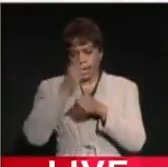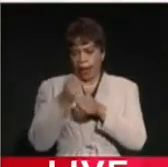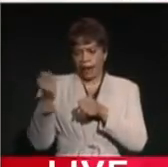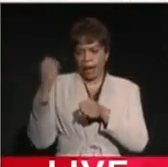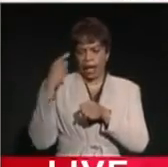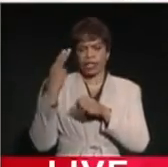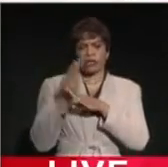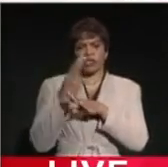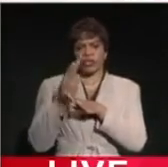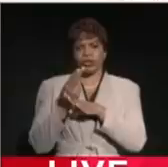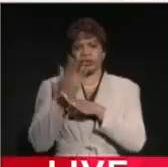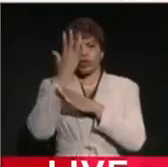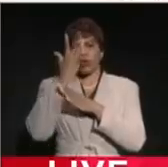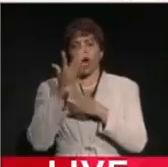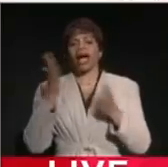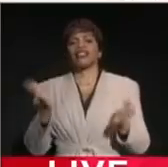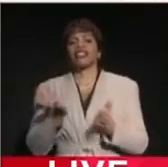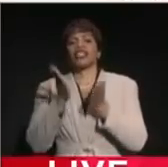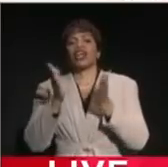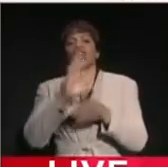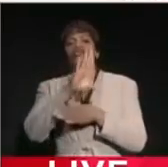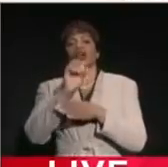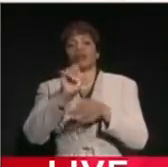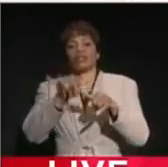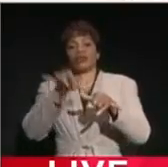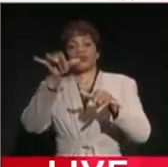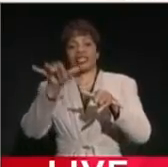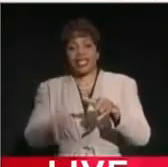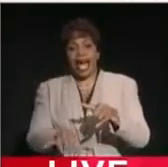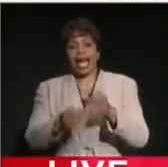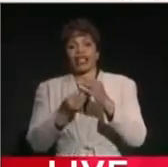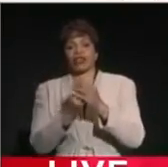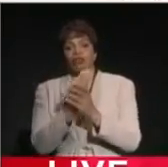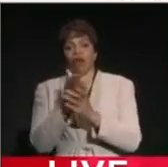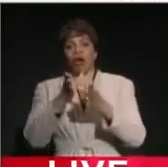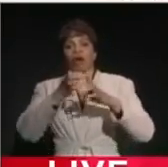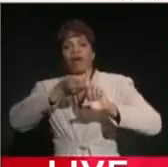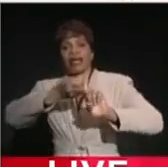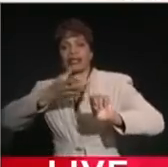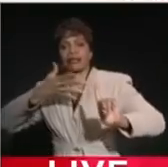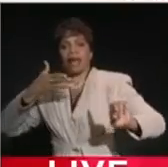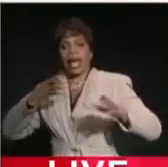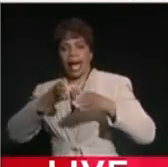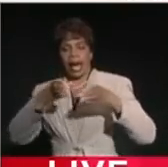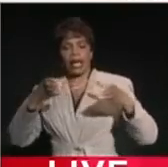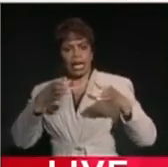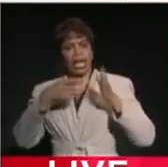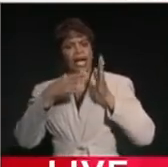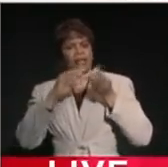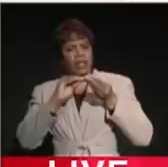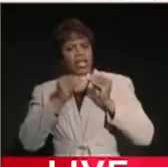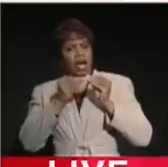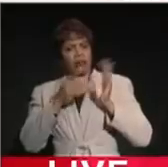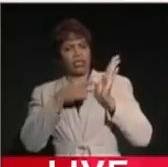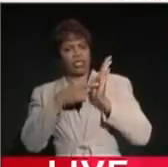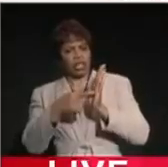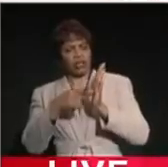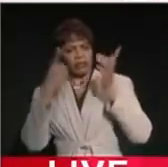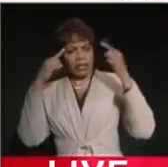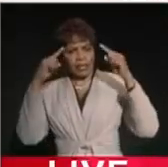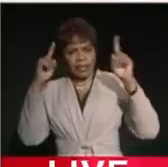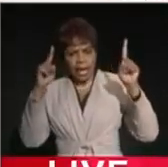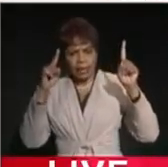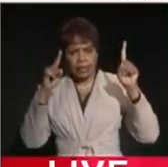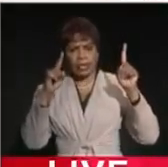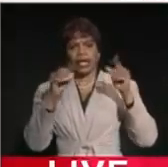was to encourage companies to stay here and grow here and expand here. I think the numbers show that they work. We've cut unemployment 50%. We have